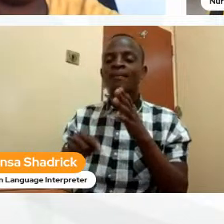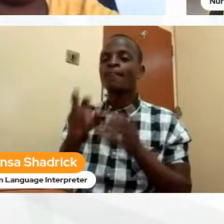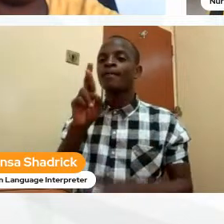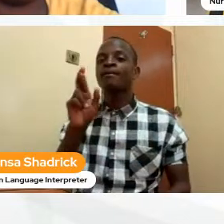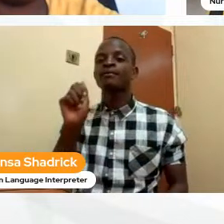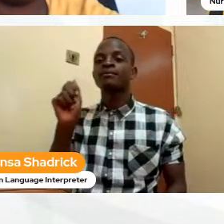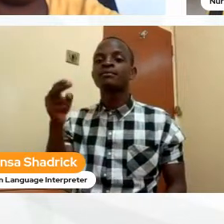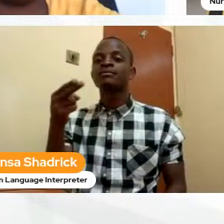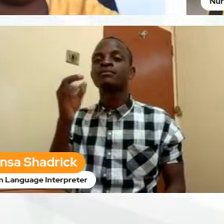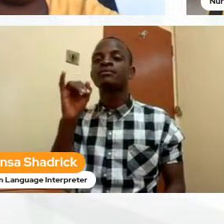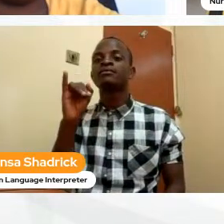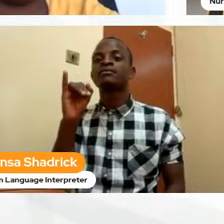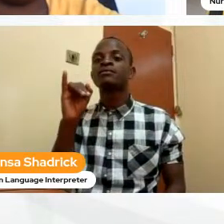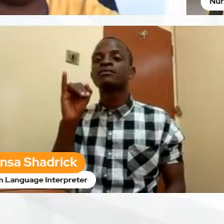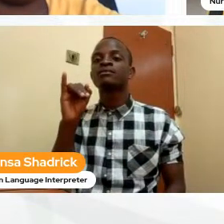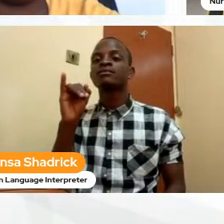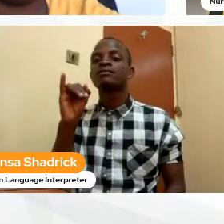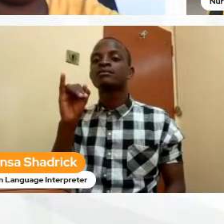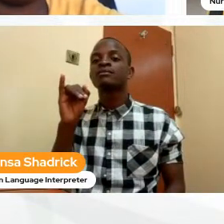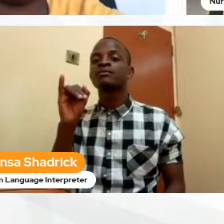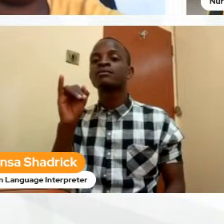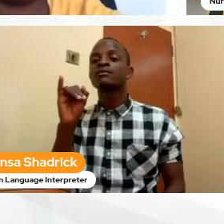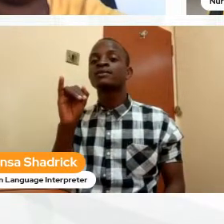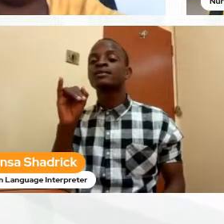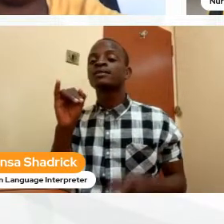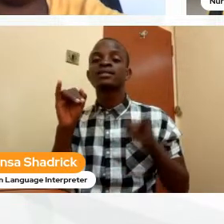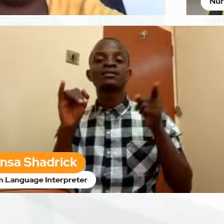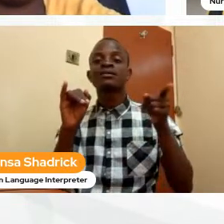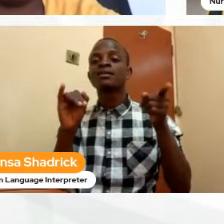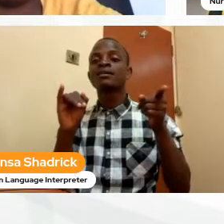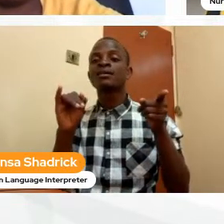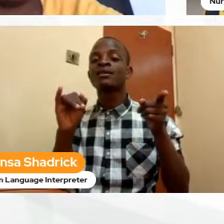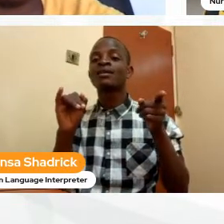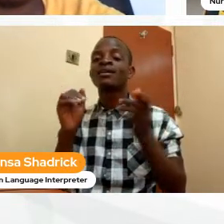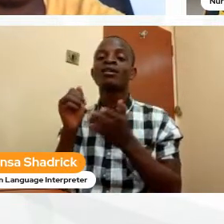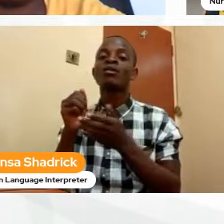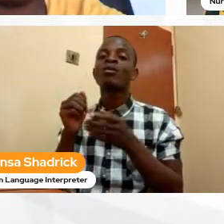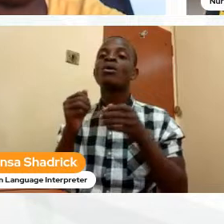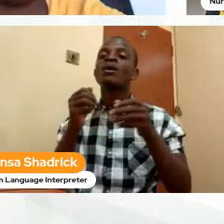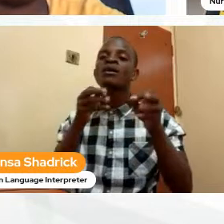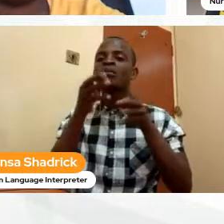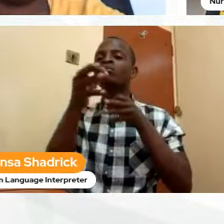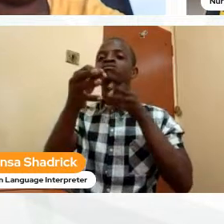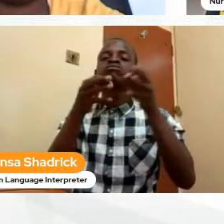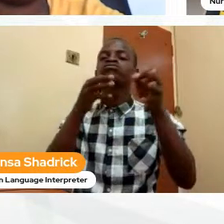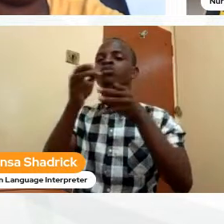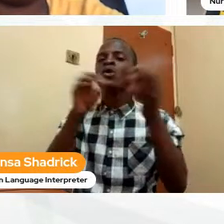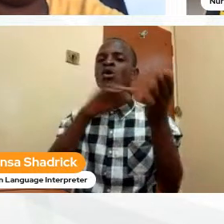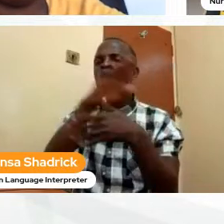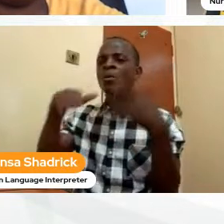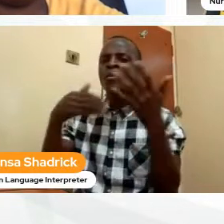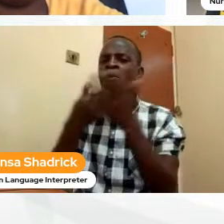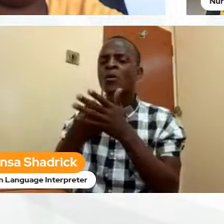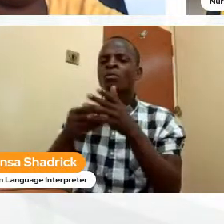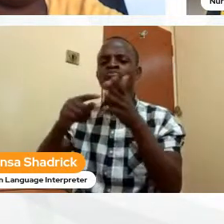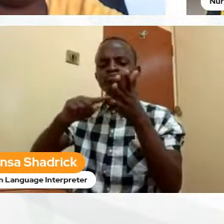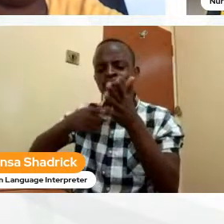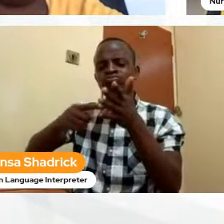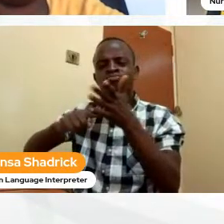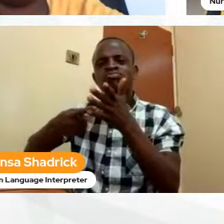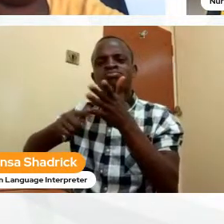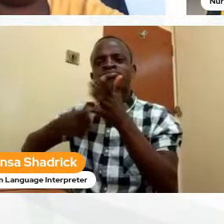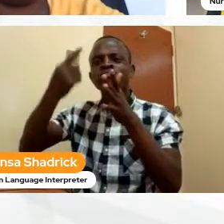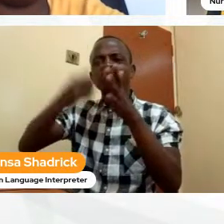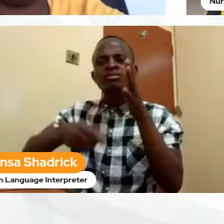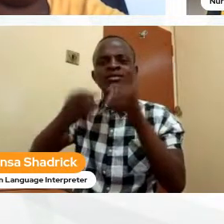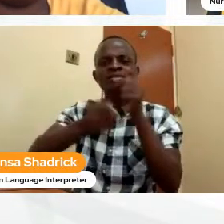that this magazine, it has been there to stipulate the general objectives of the RAHi every year. It has